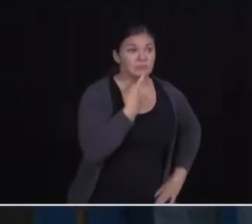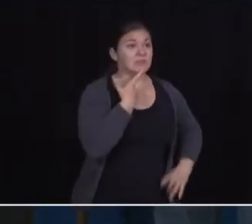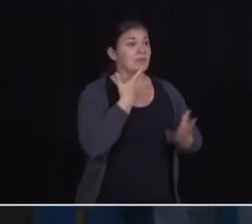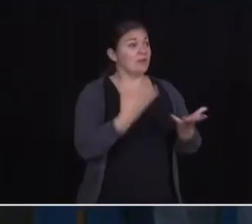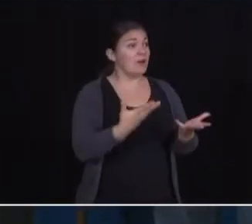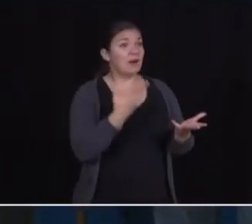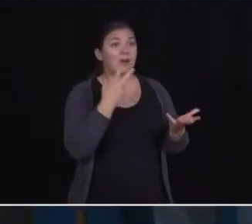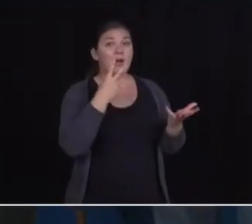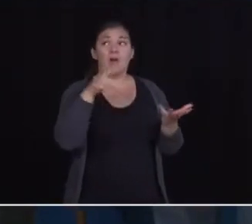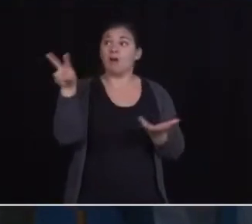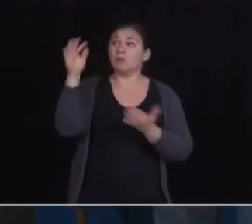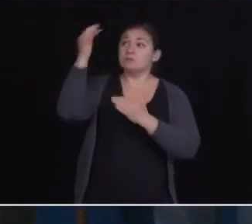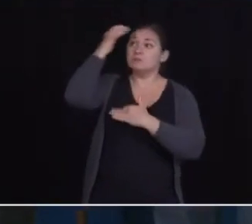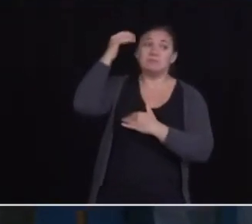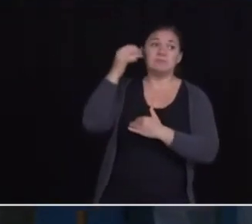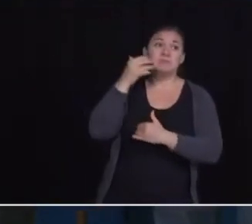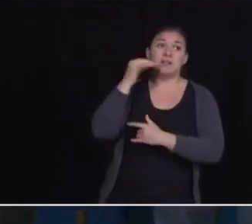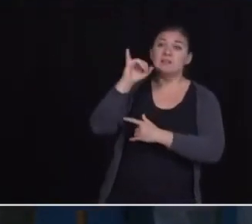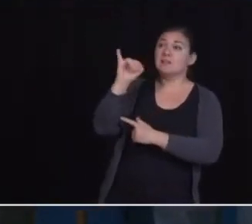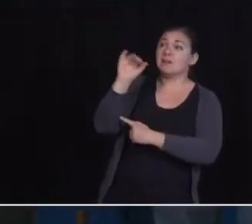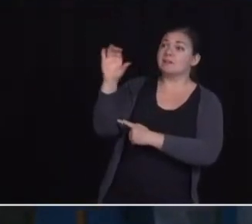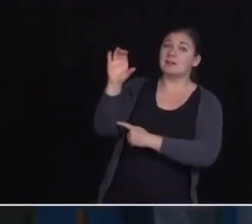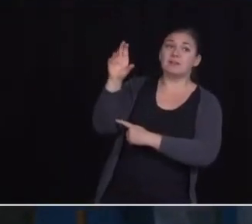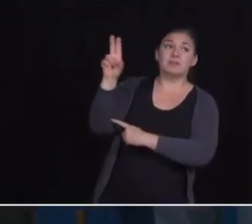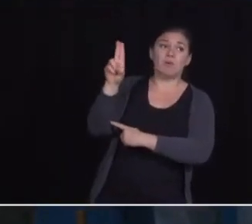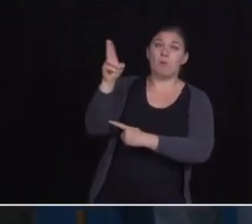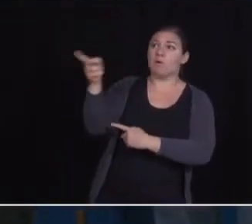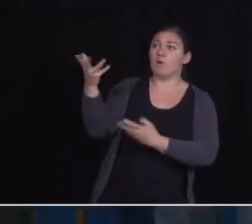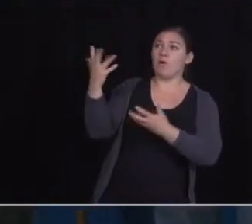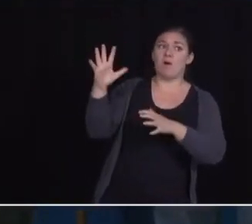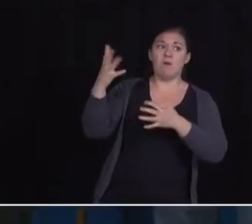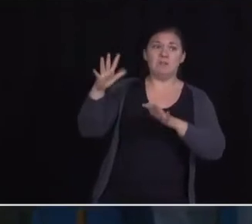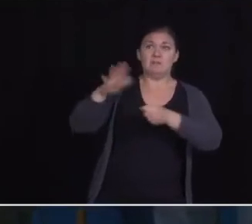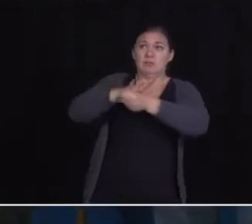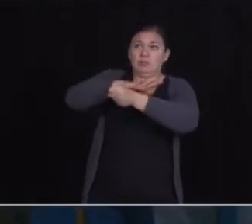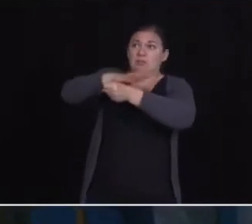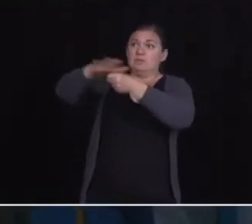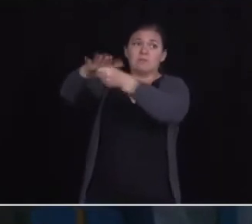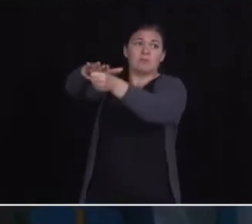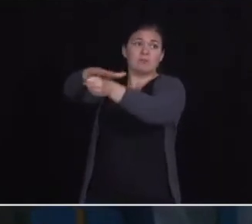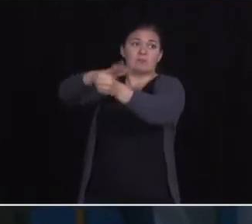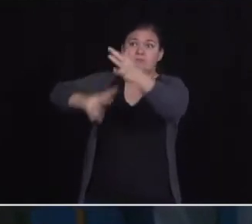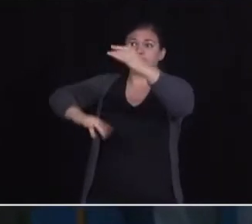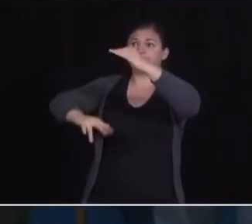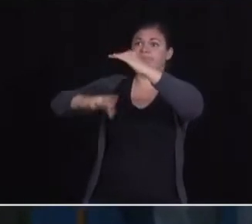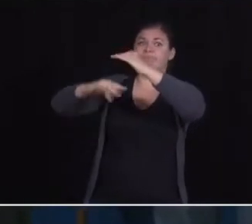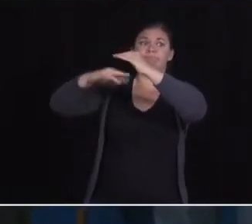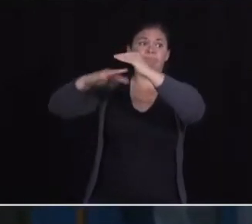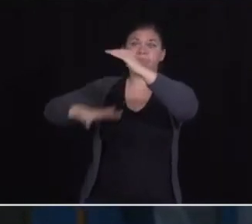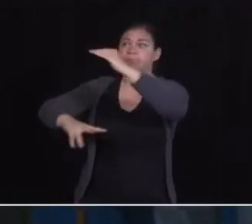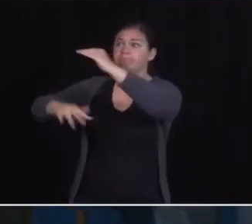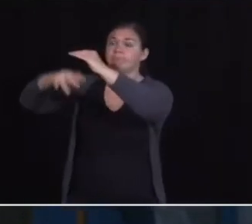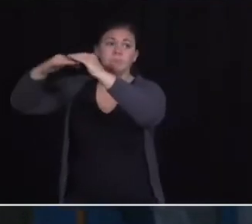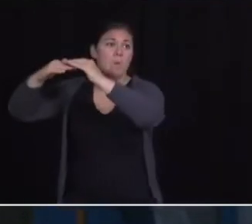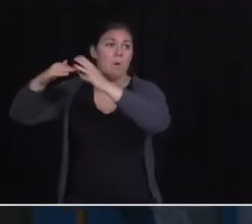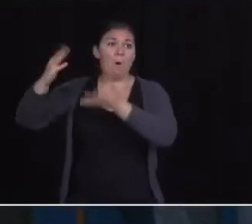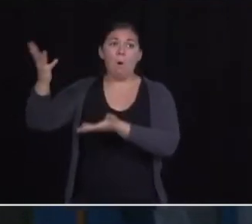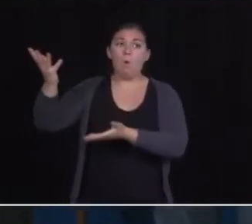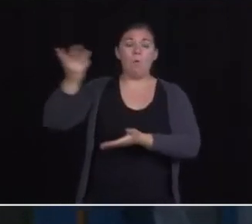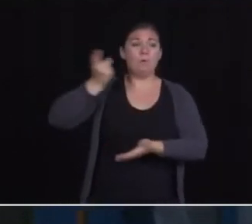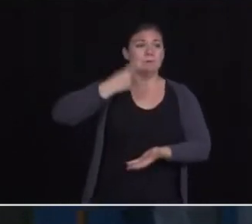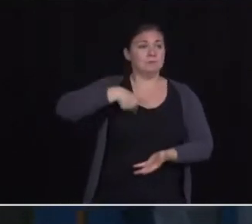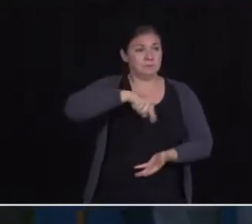increasing significantly, putting our health system capacity at risk. And we are extremely concerned at the risk of community outbreaks